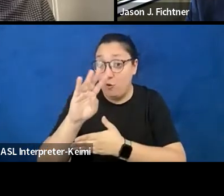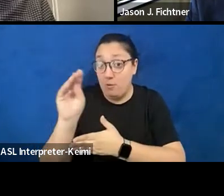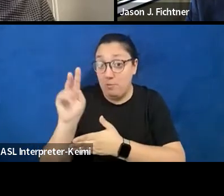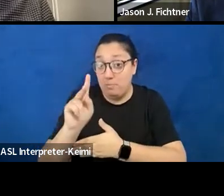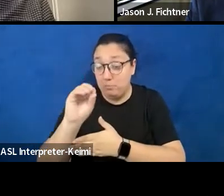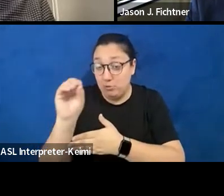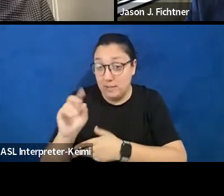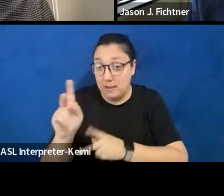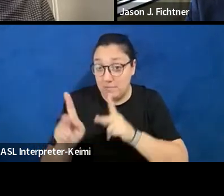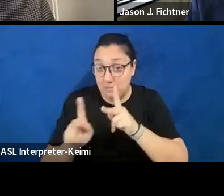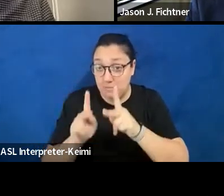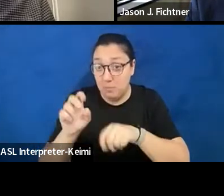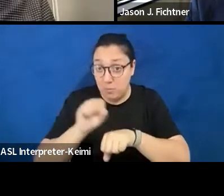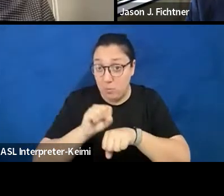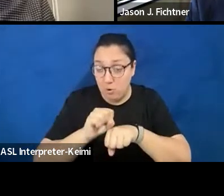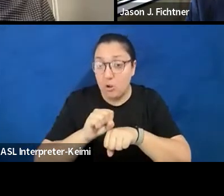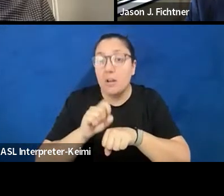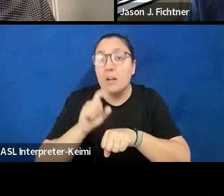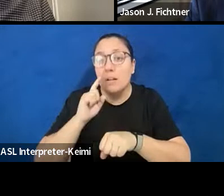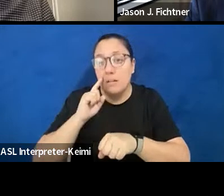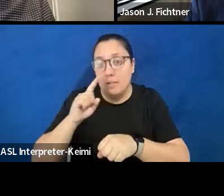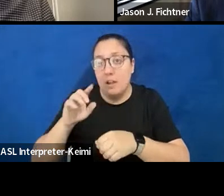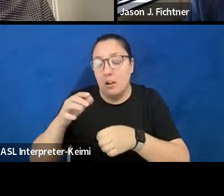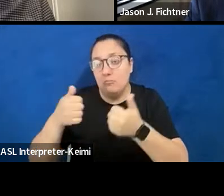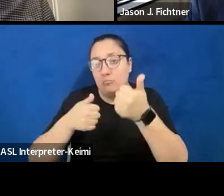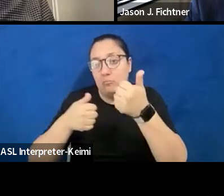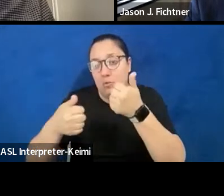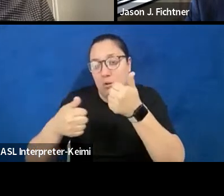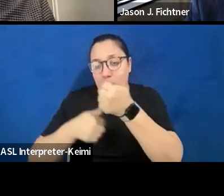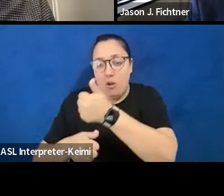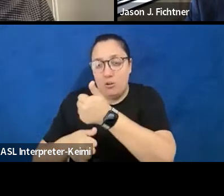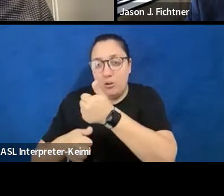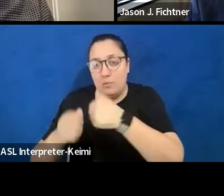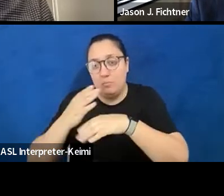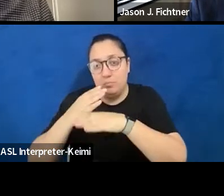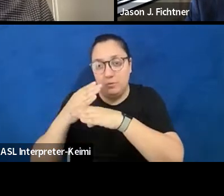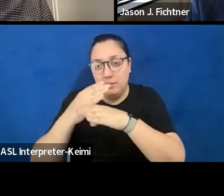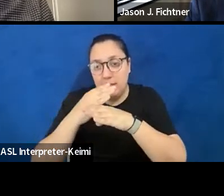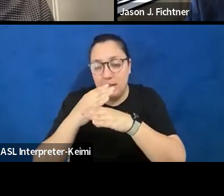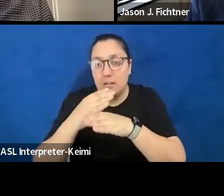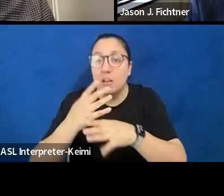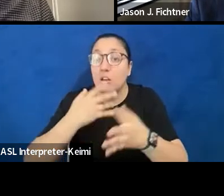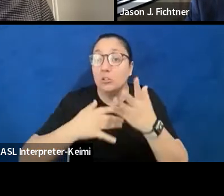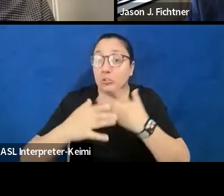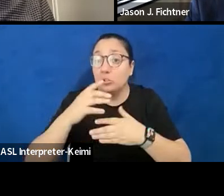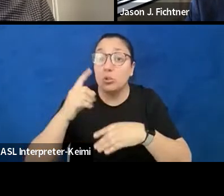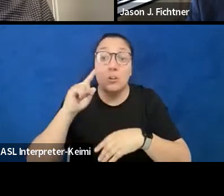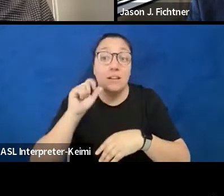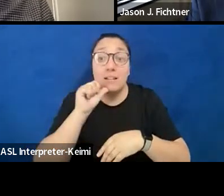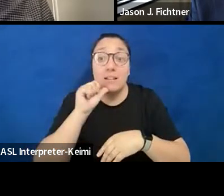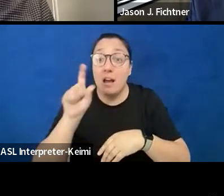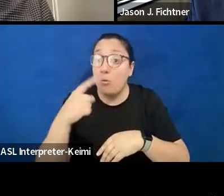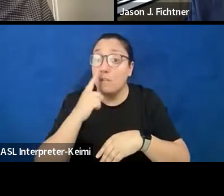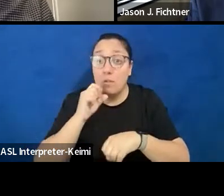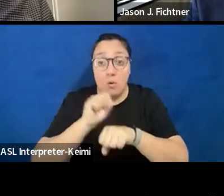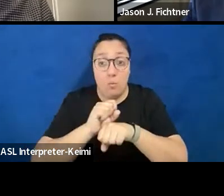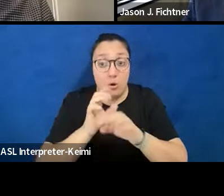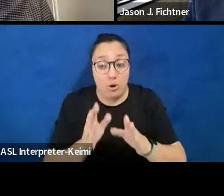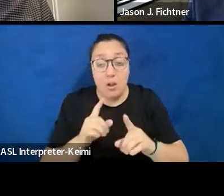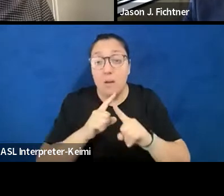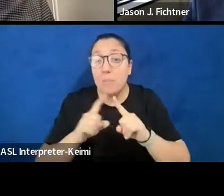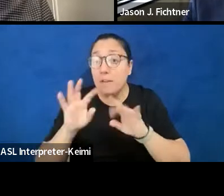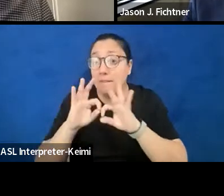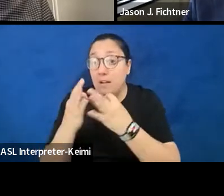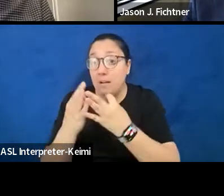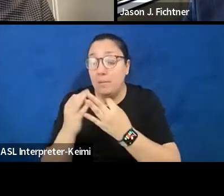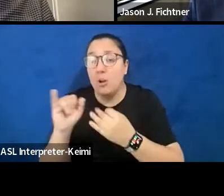Social Security. And the program achieves social goals of providing protections not just for the worker, but for their family, and providing a